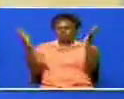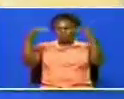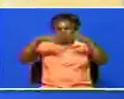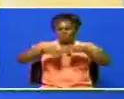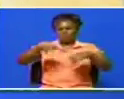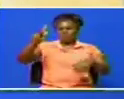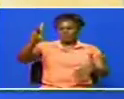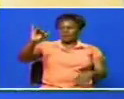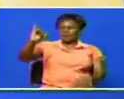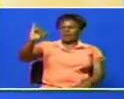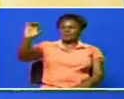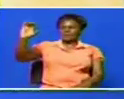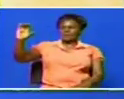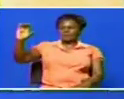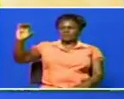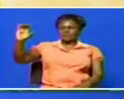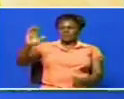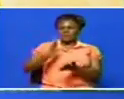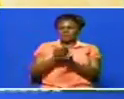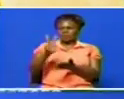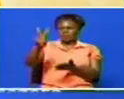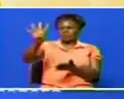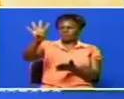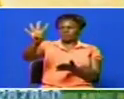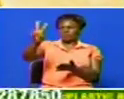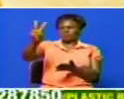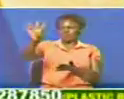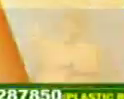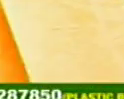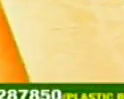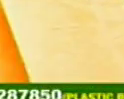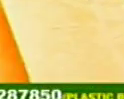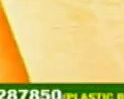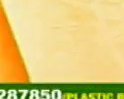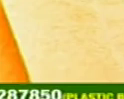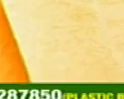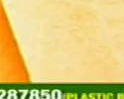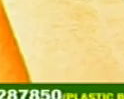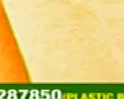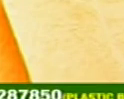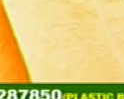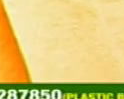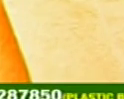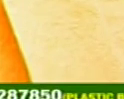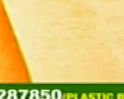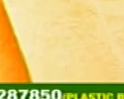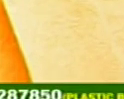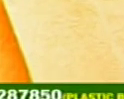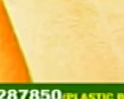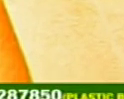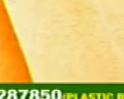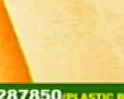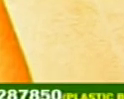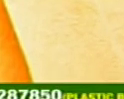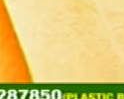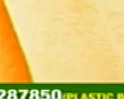Kenyatta International Convention Center between the 24th and 25th of this month, with an aim of providing alternative ways of coping with the